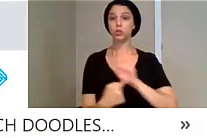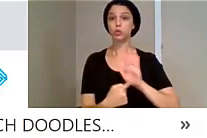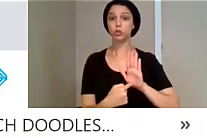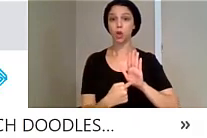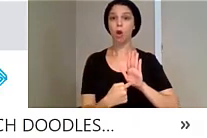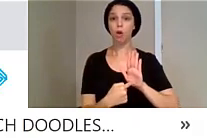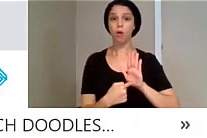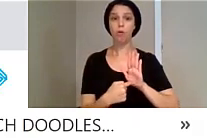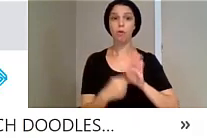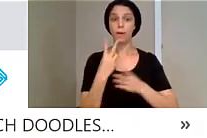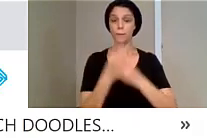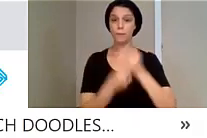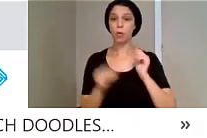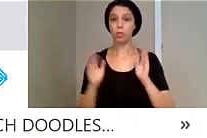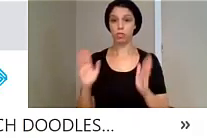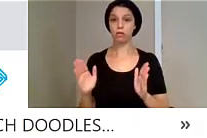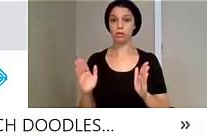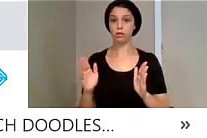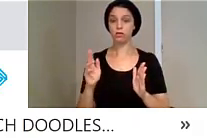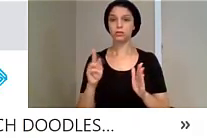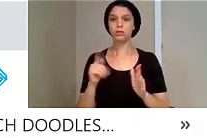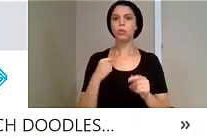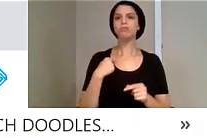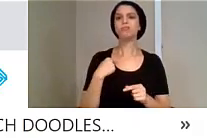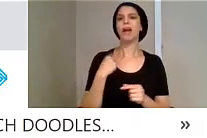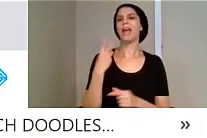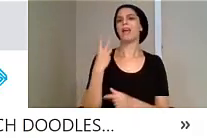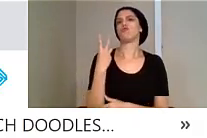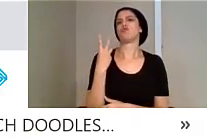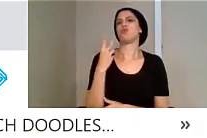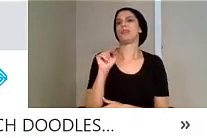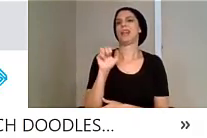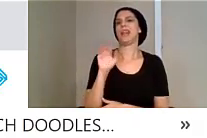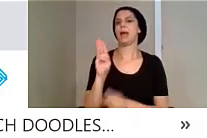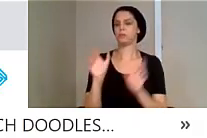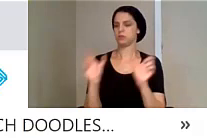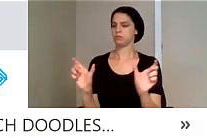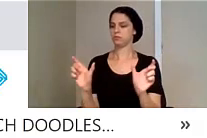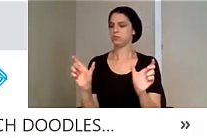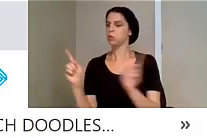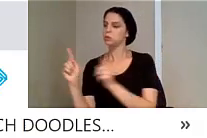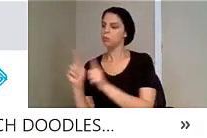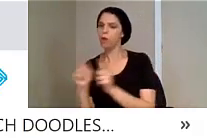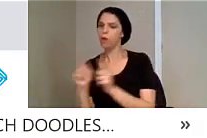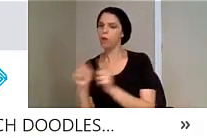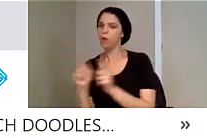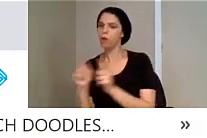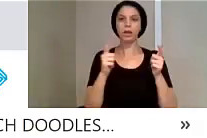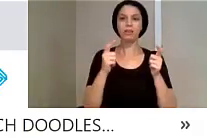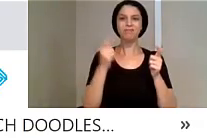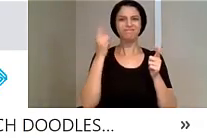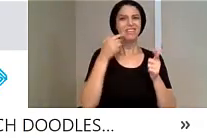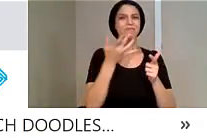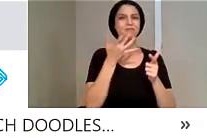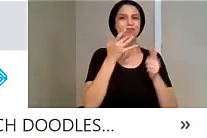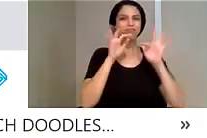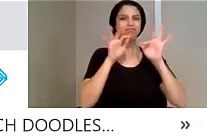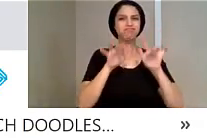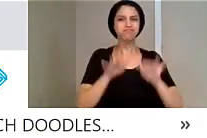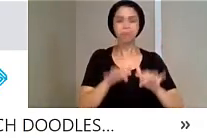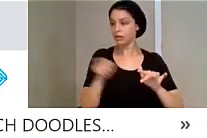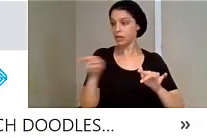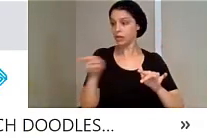over in that particular tab, which is the first one that I opened. So it's all very live. I think a lot of students prefer to be working in